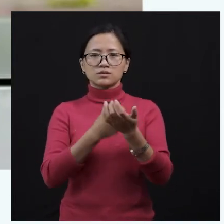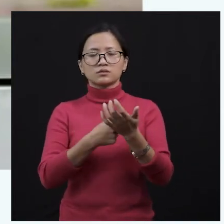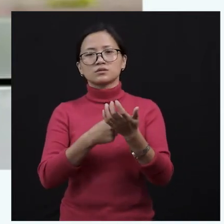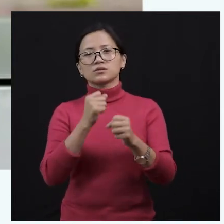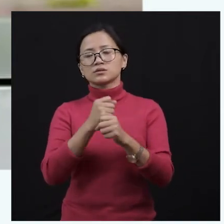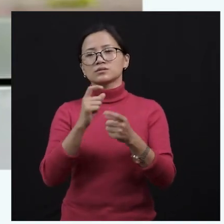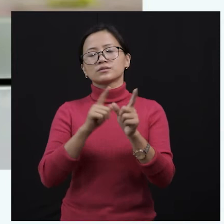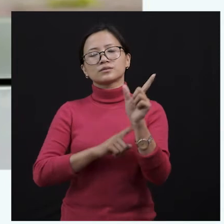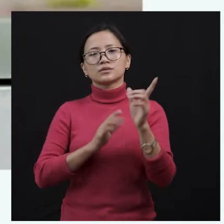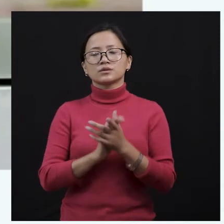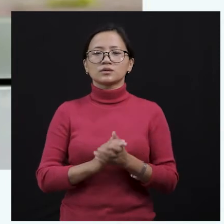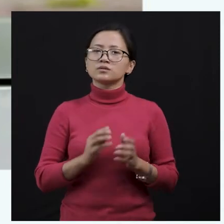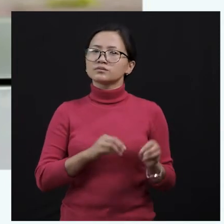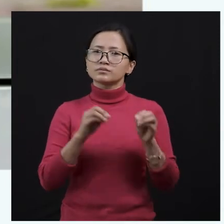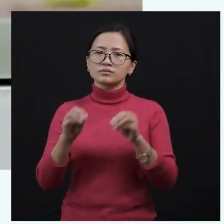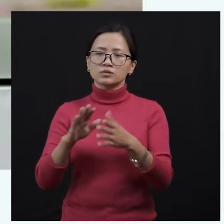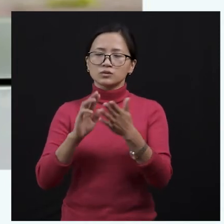which means energy in motion.